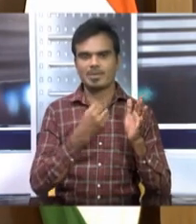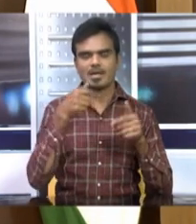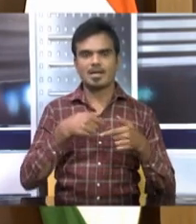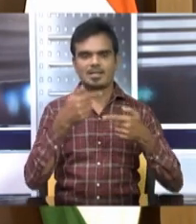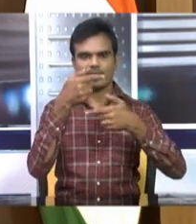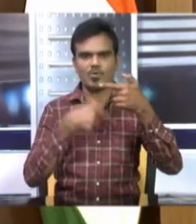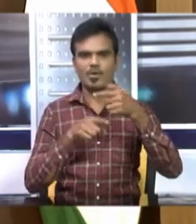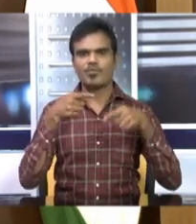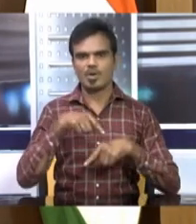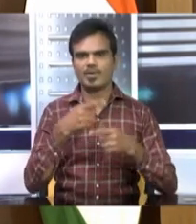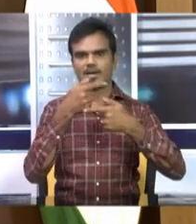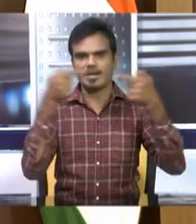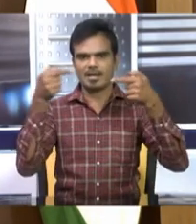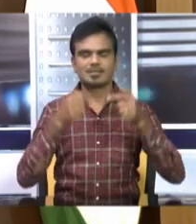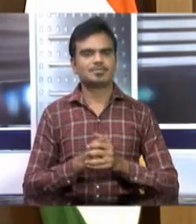following lines.